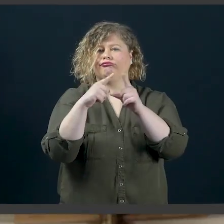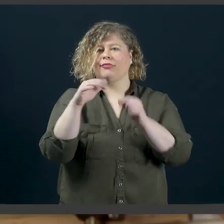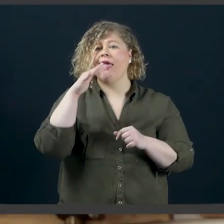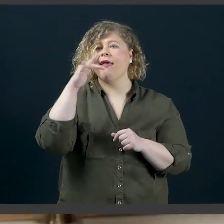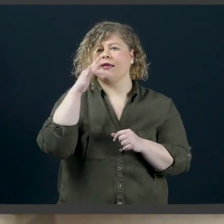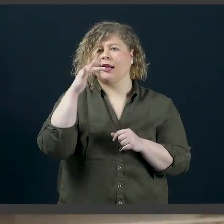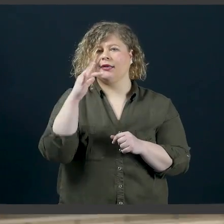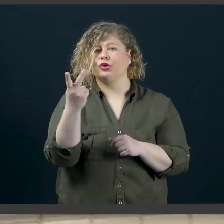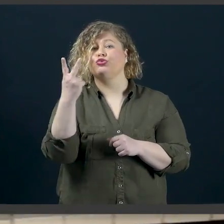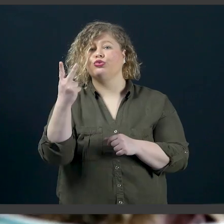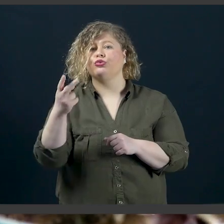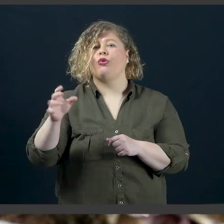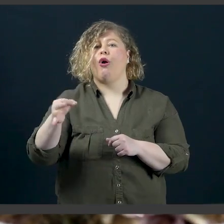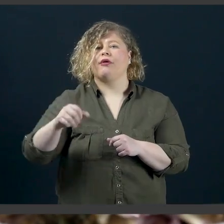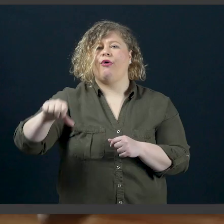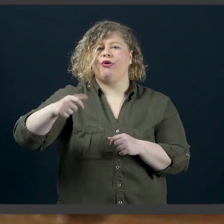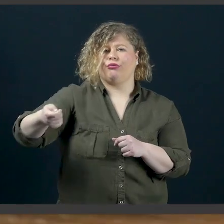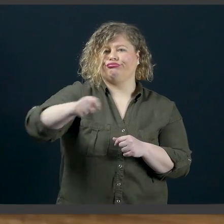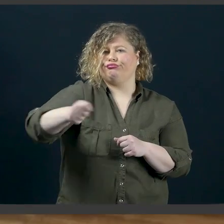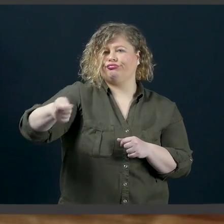2 cloves of garlic.